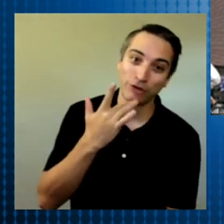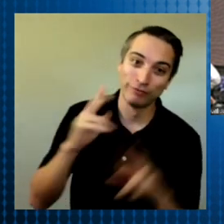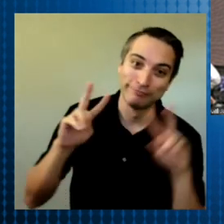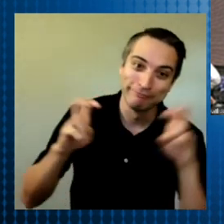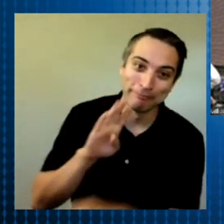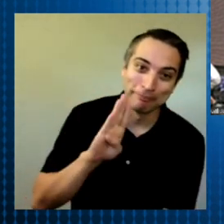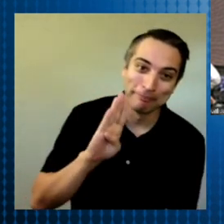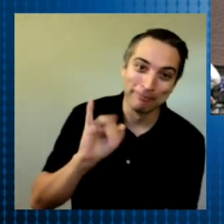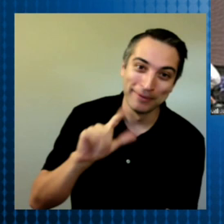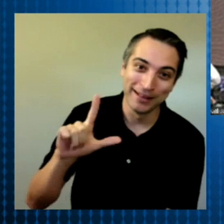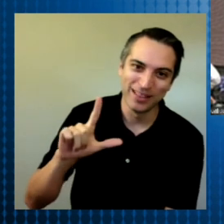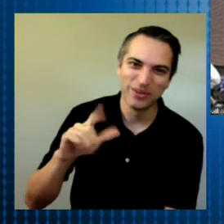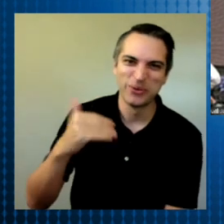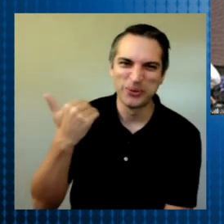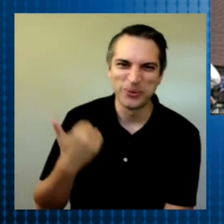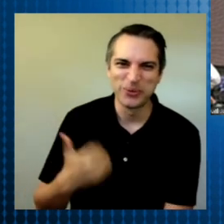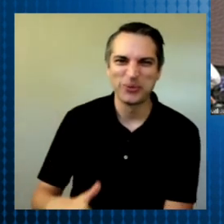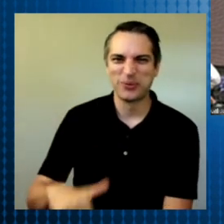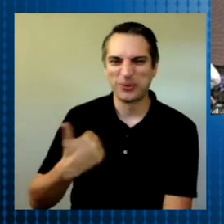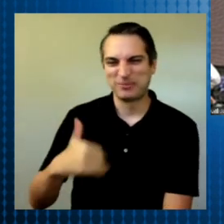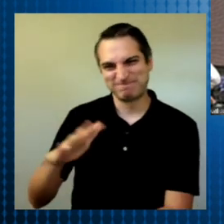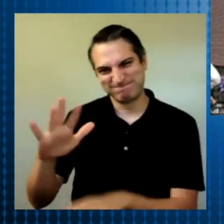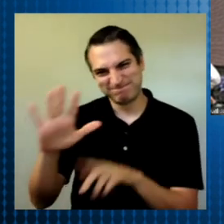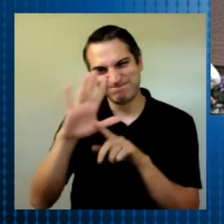has had a very inspirational and successful career.